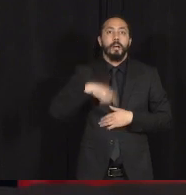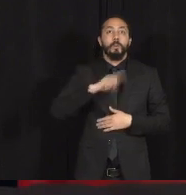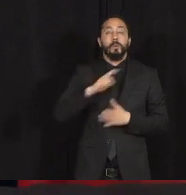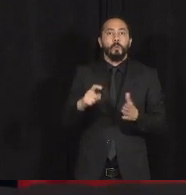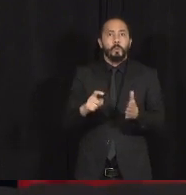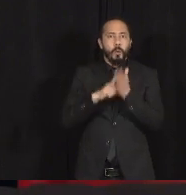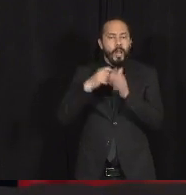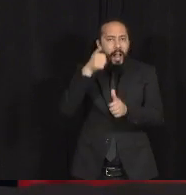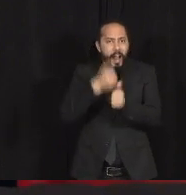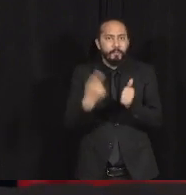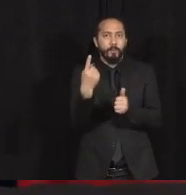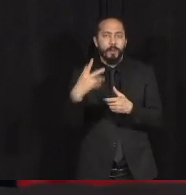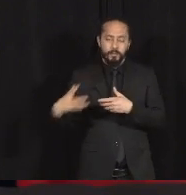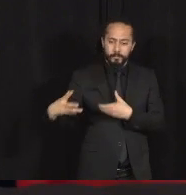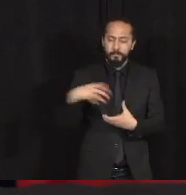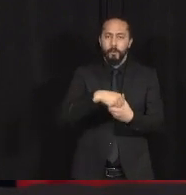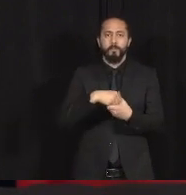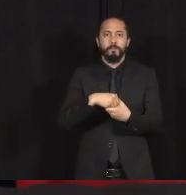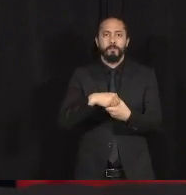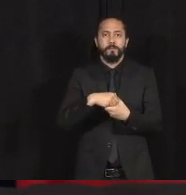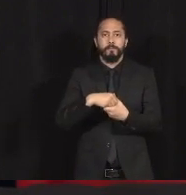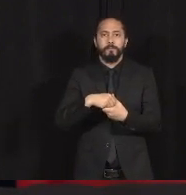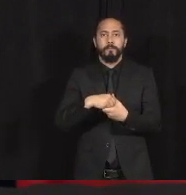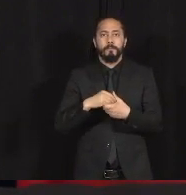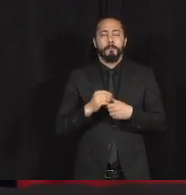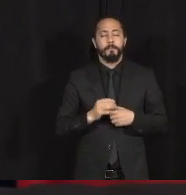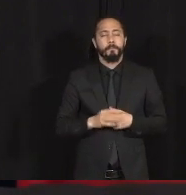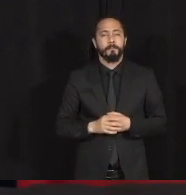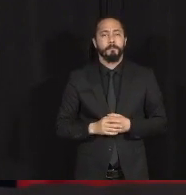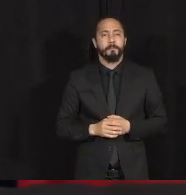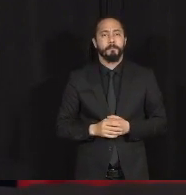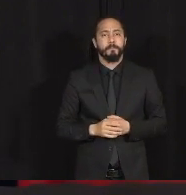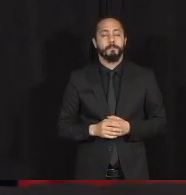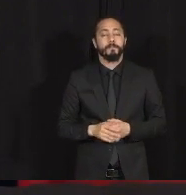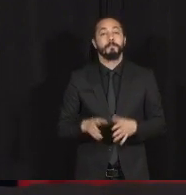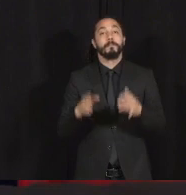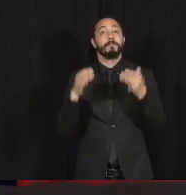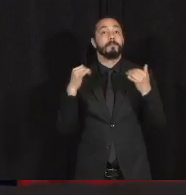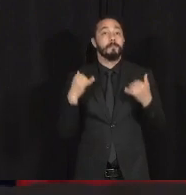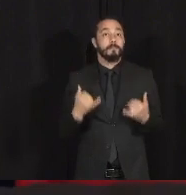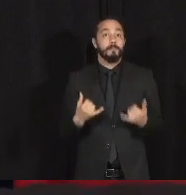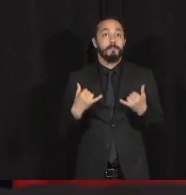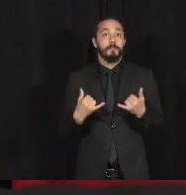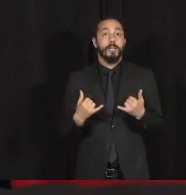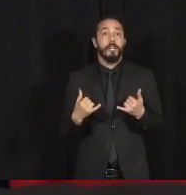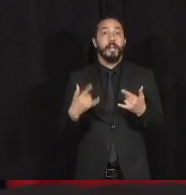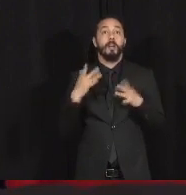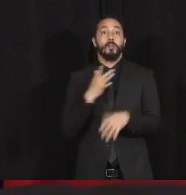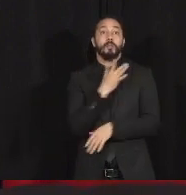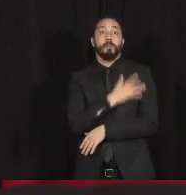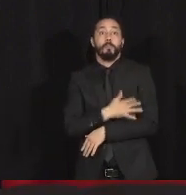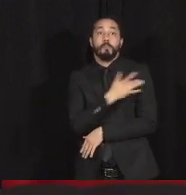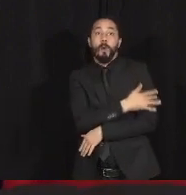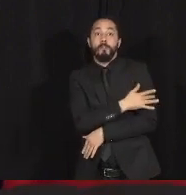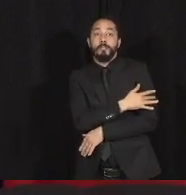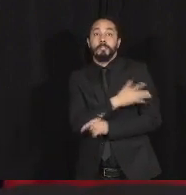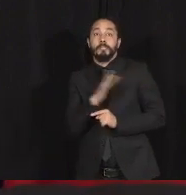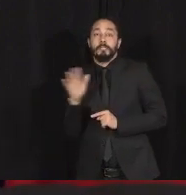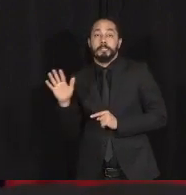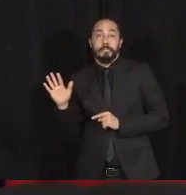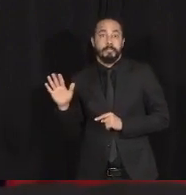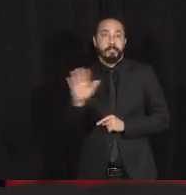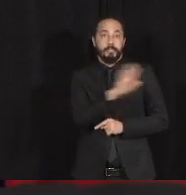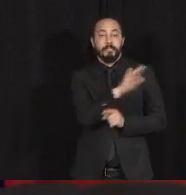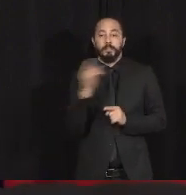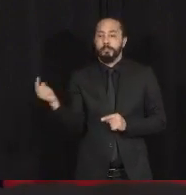is now a very strong cross-provincial approach, which means that the testing